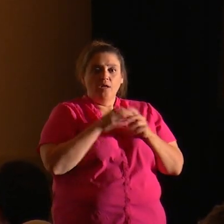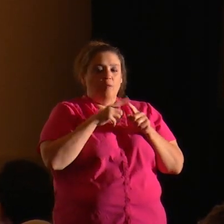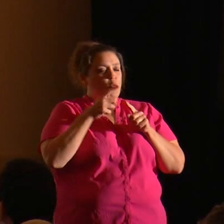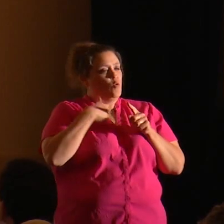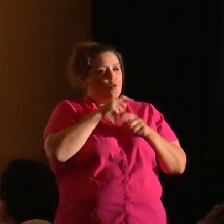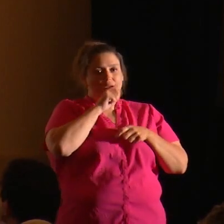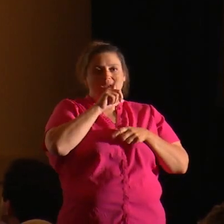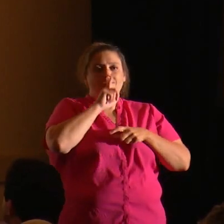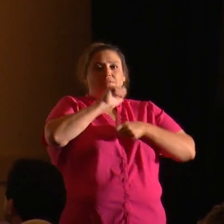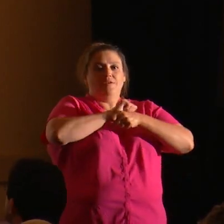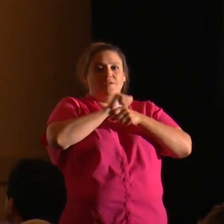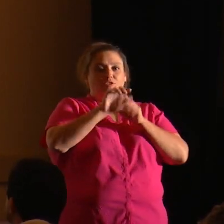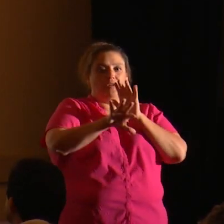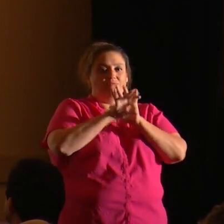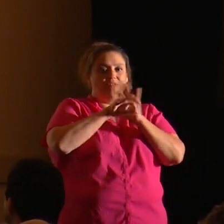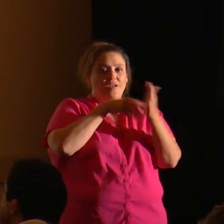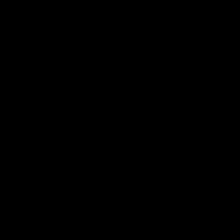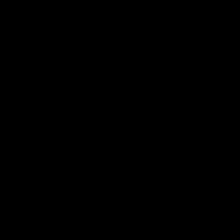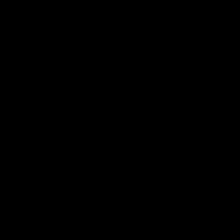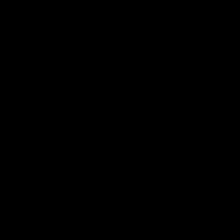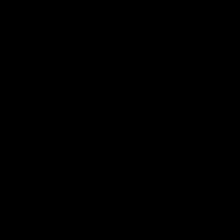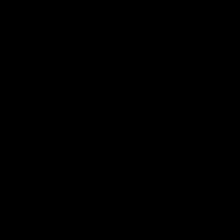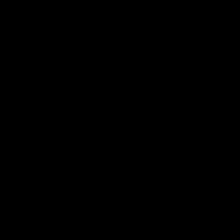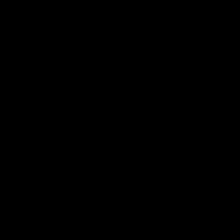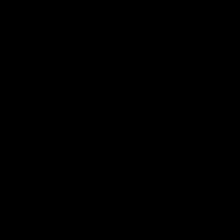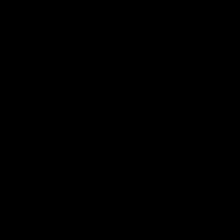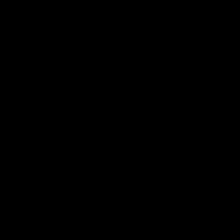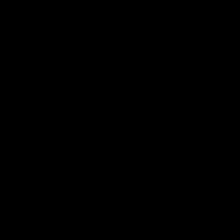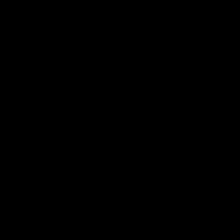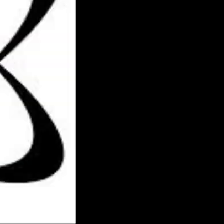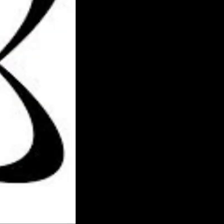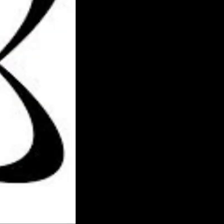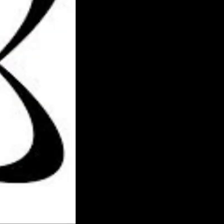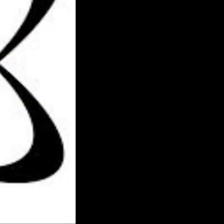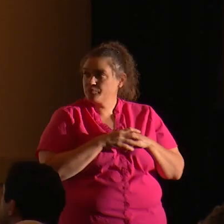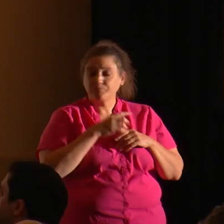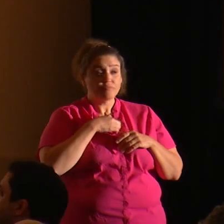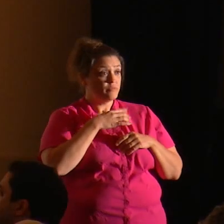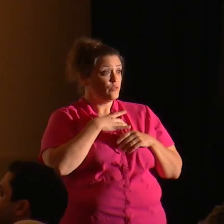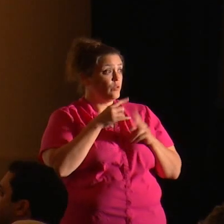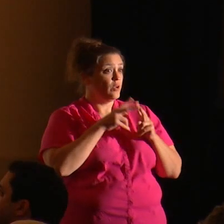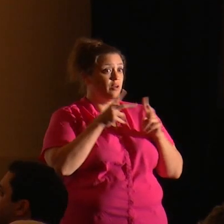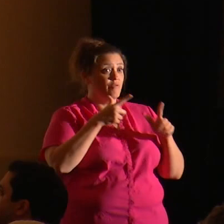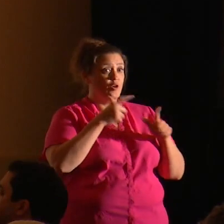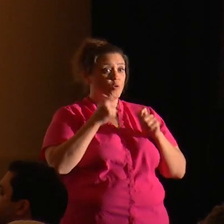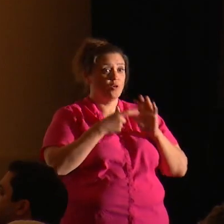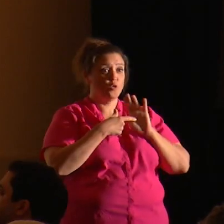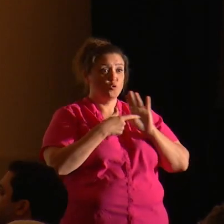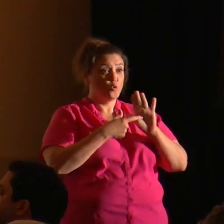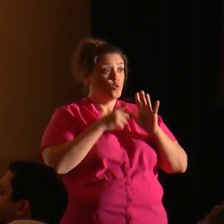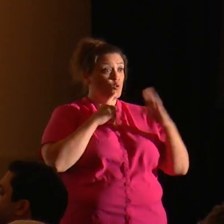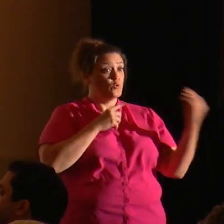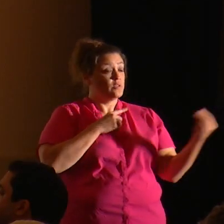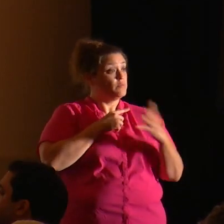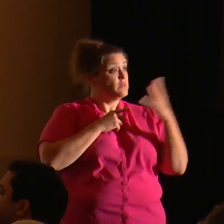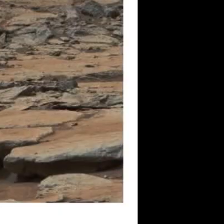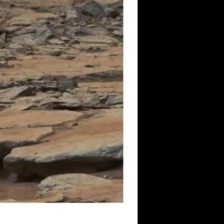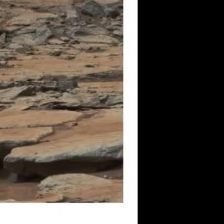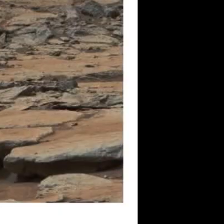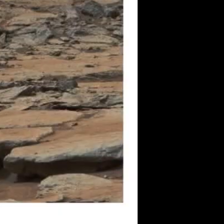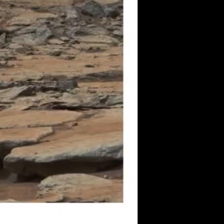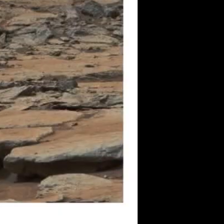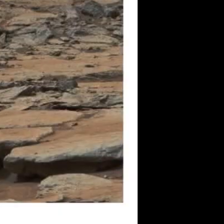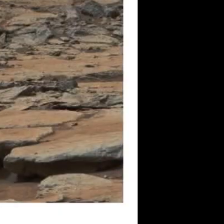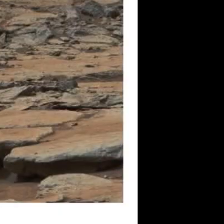actually found any evidence. Well, I would like to very quickly run through some slides just to show you some of the